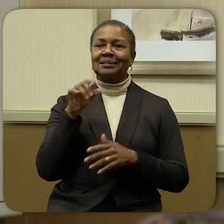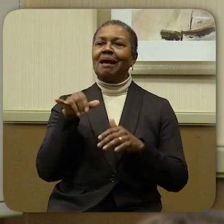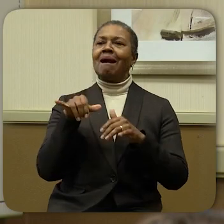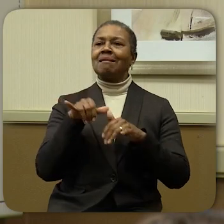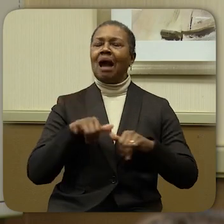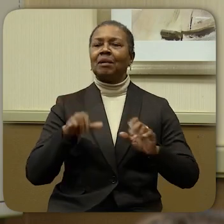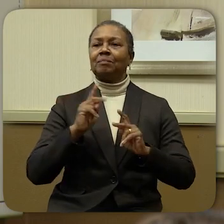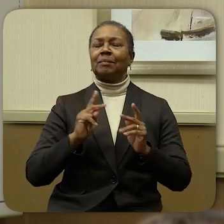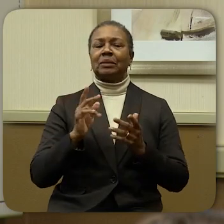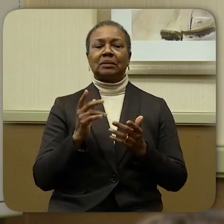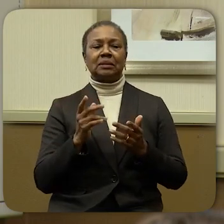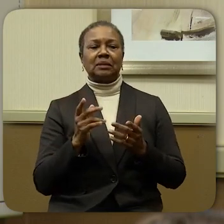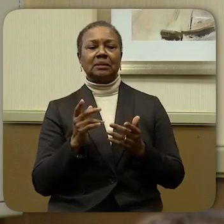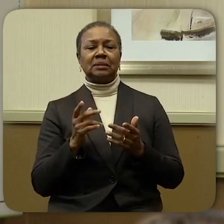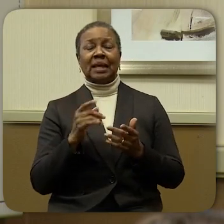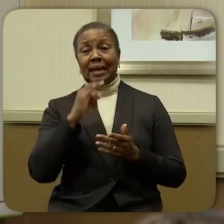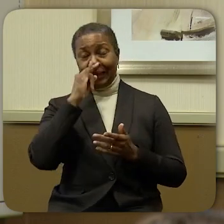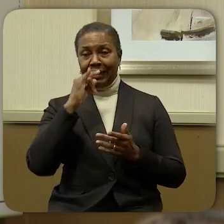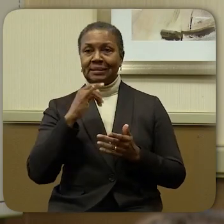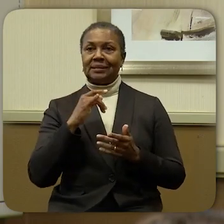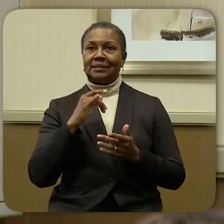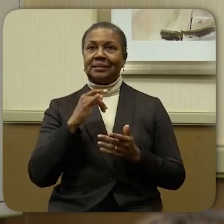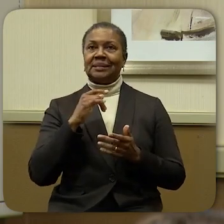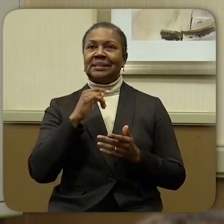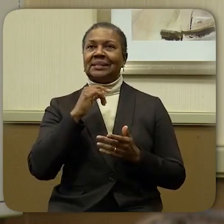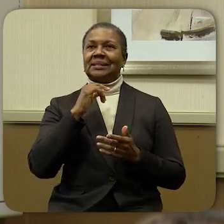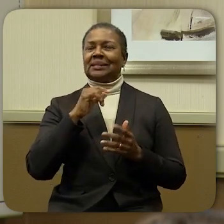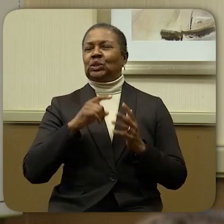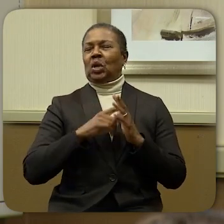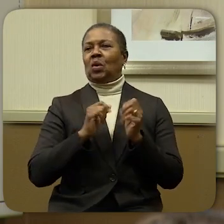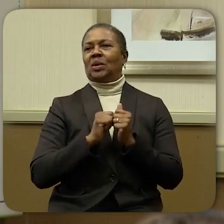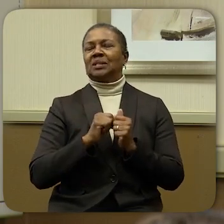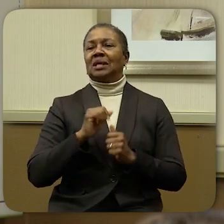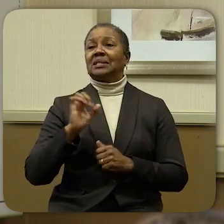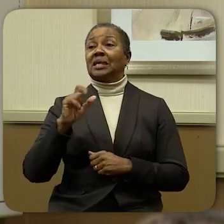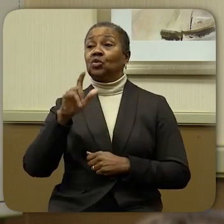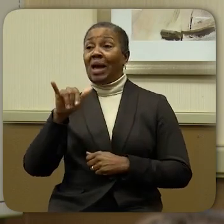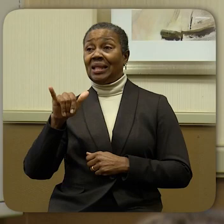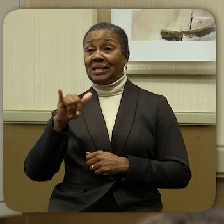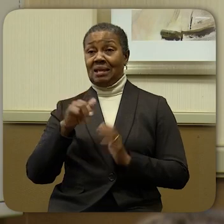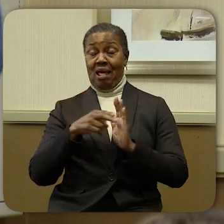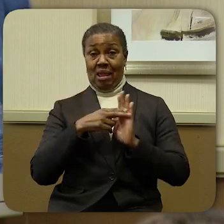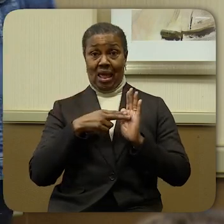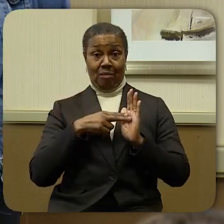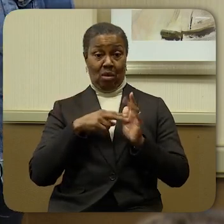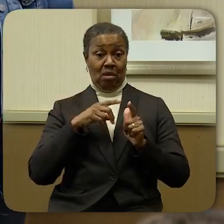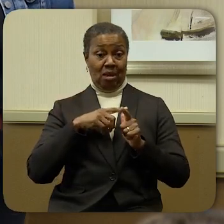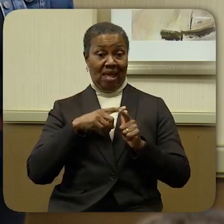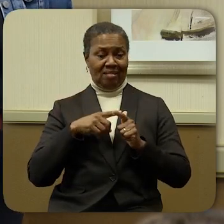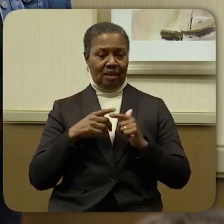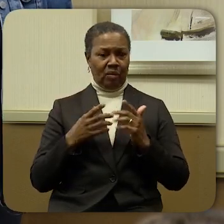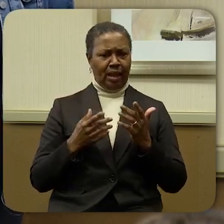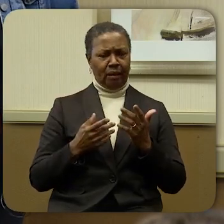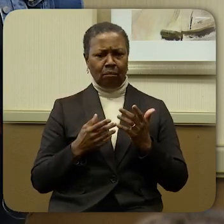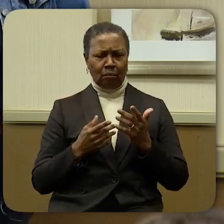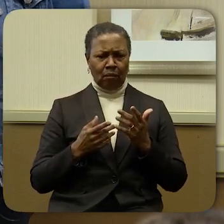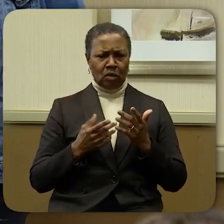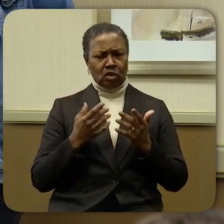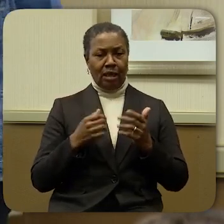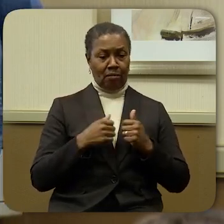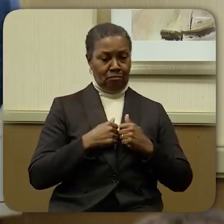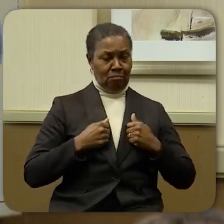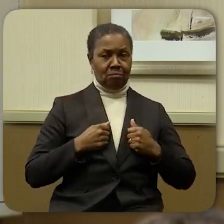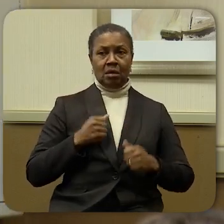common that kids first use like a sexuality label for, and then realize, wait, actually so they might come out